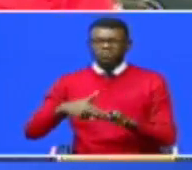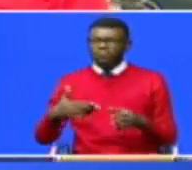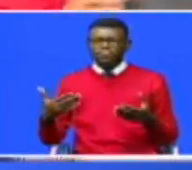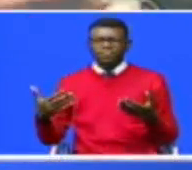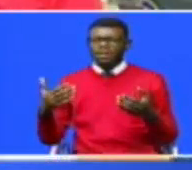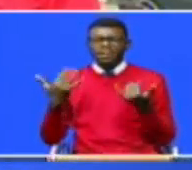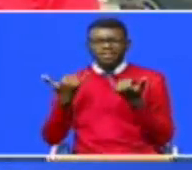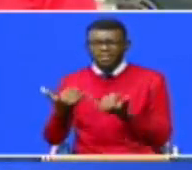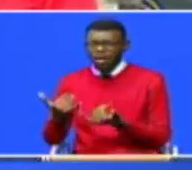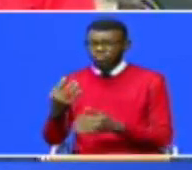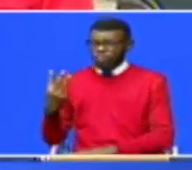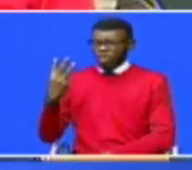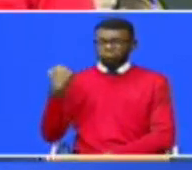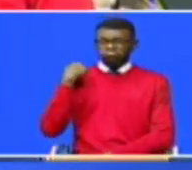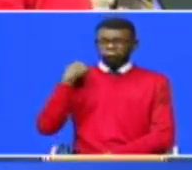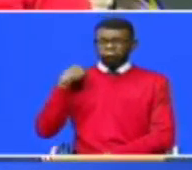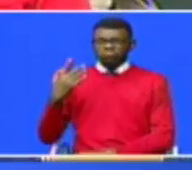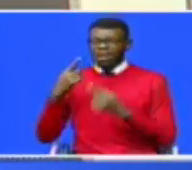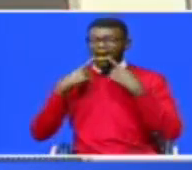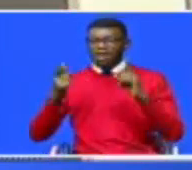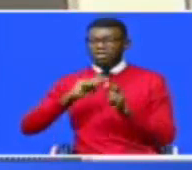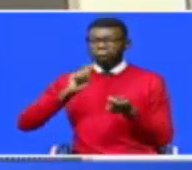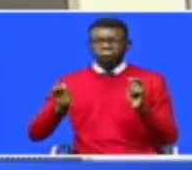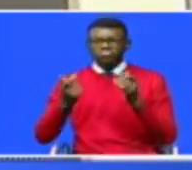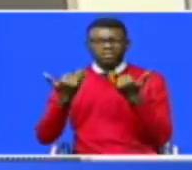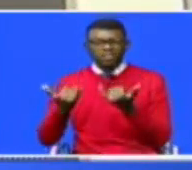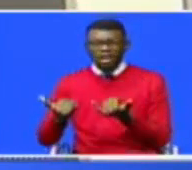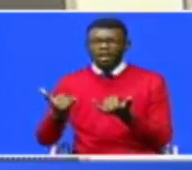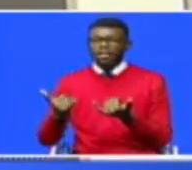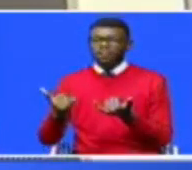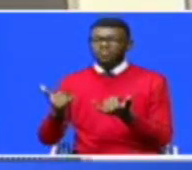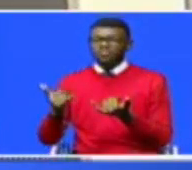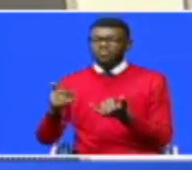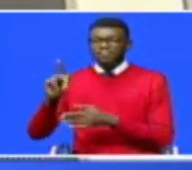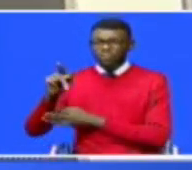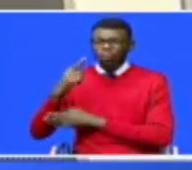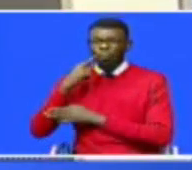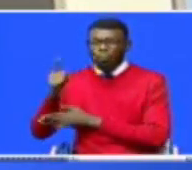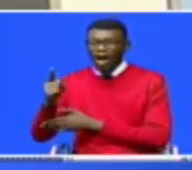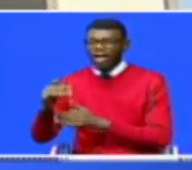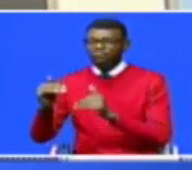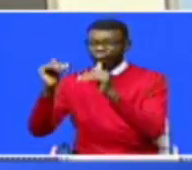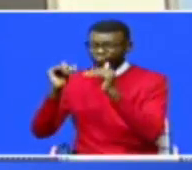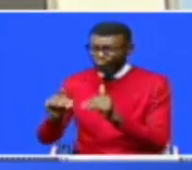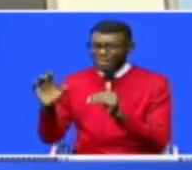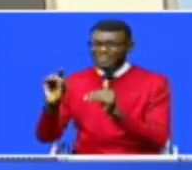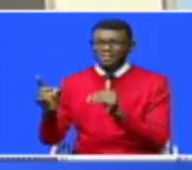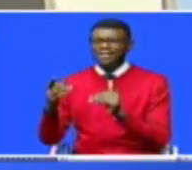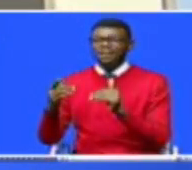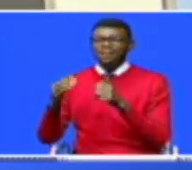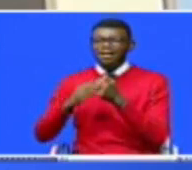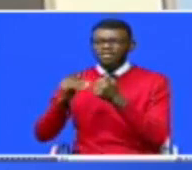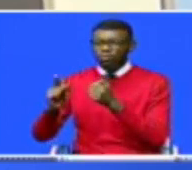changes effected Wednesday midnight have seen a litre of petrol cost 100 shillings, a litre of diesel now going for 91 shillings, while a